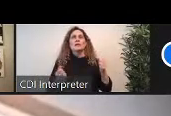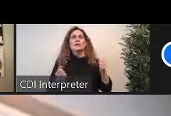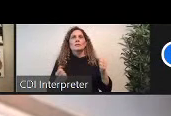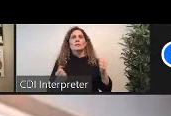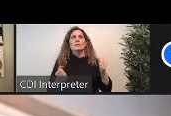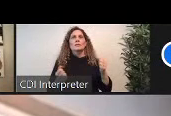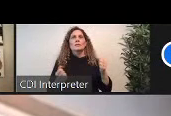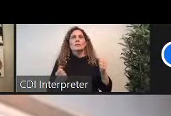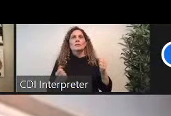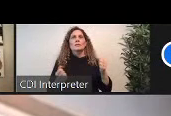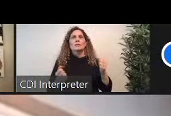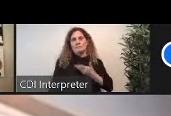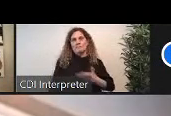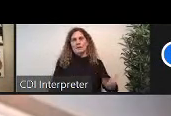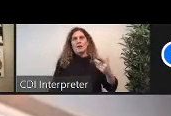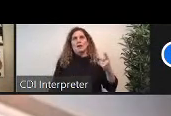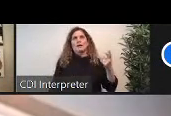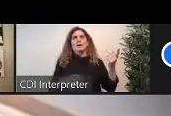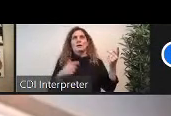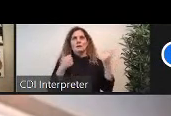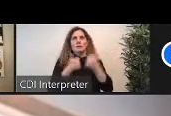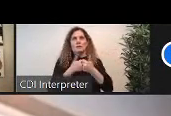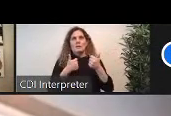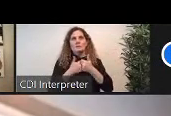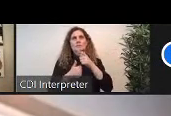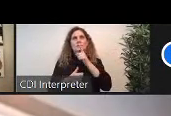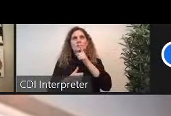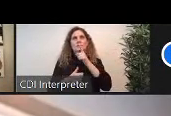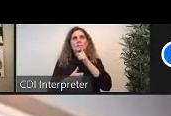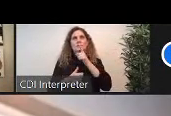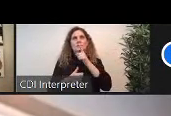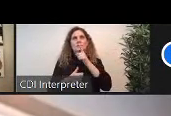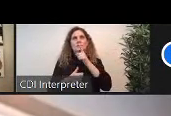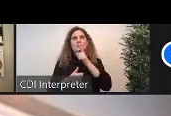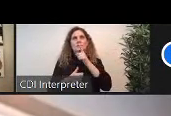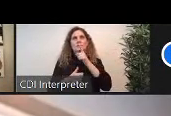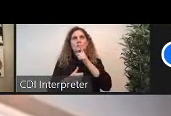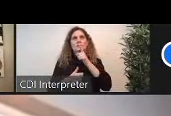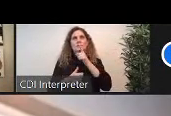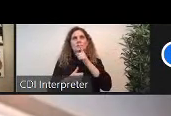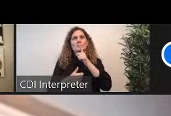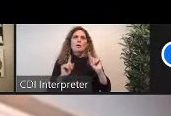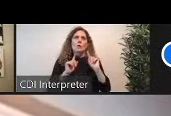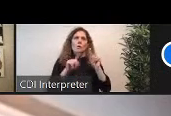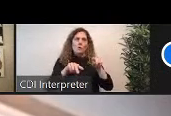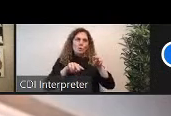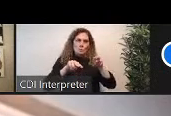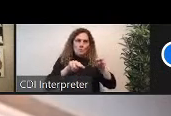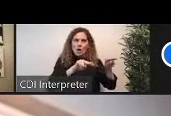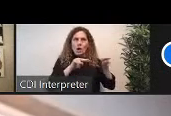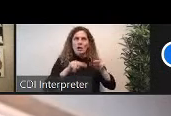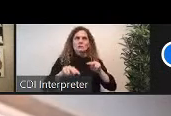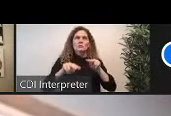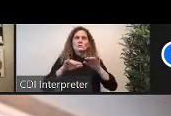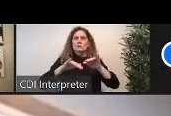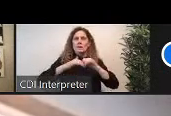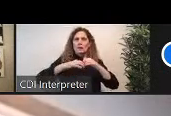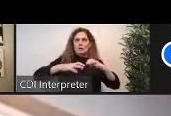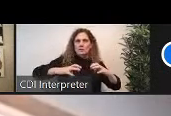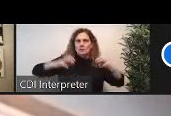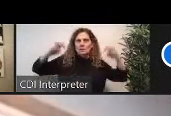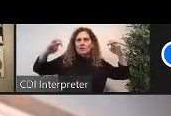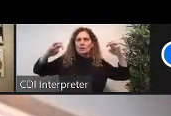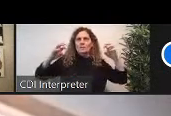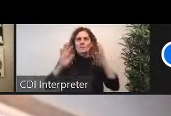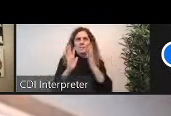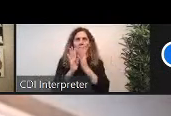game, not in the game, but to be a part of the efforts to make sure that compliance was appropriate. And